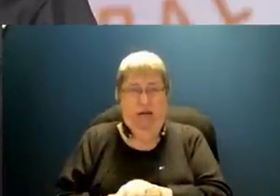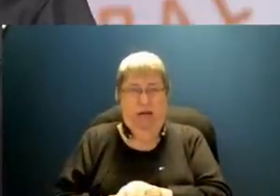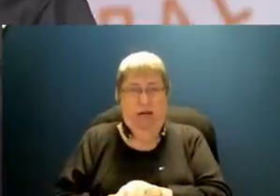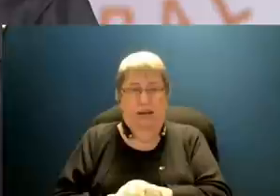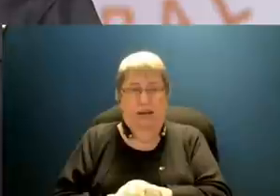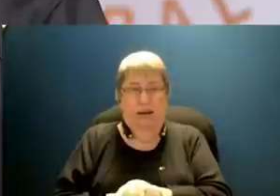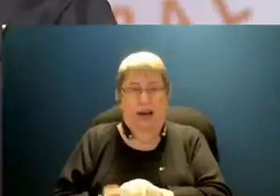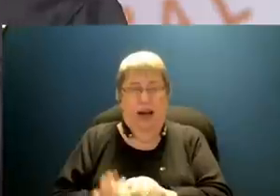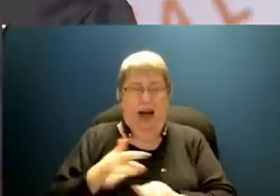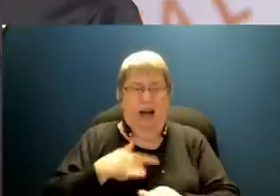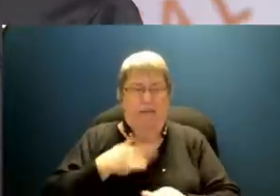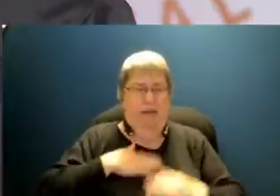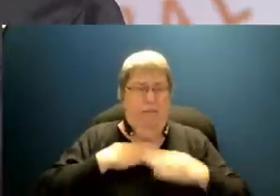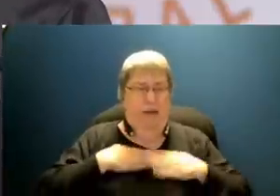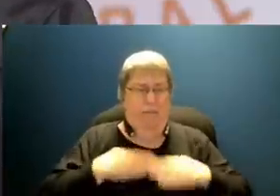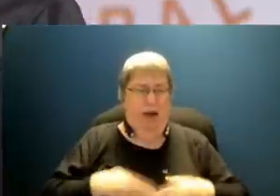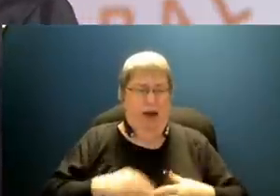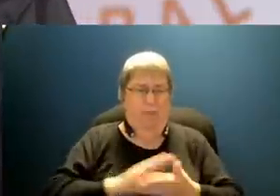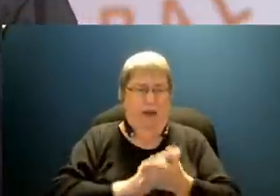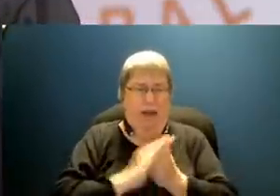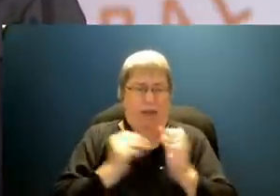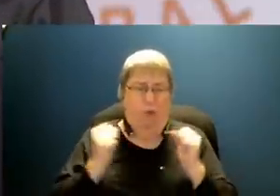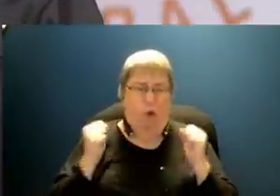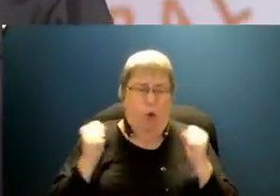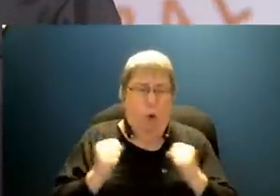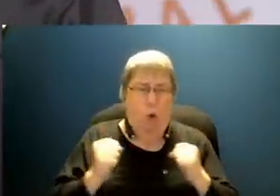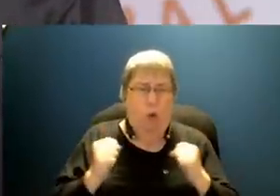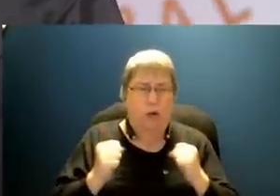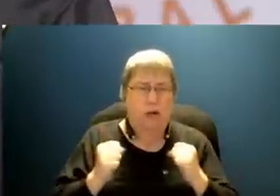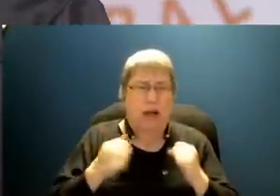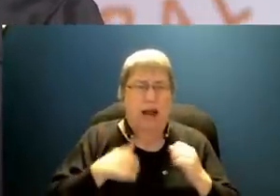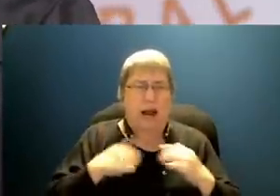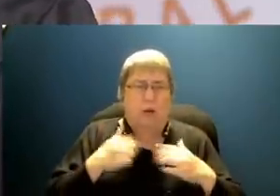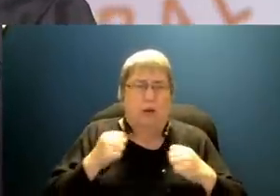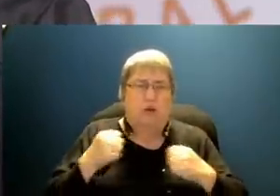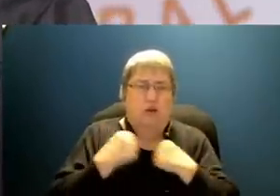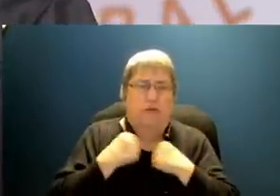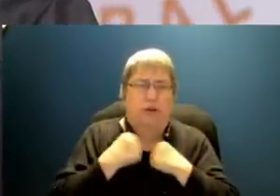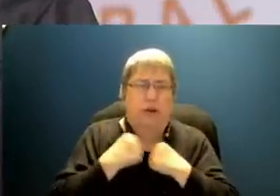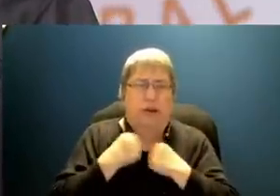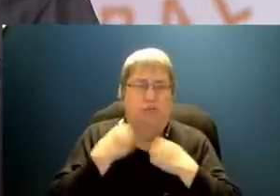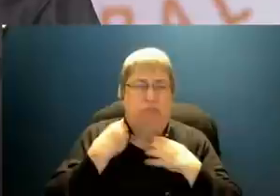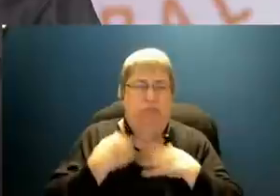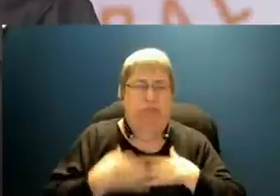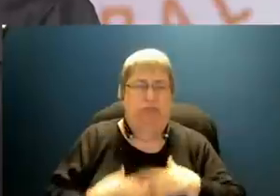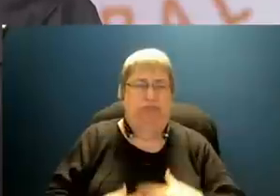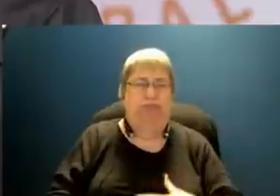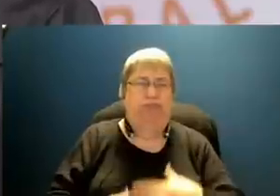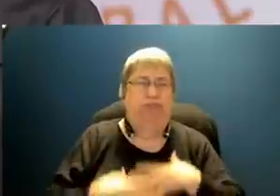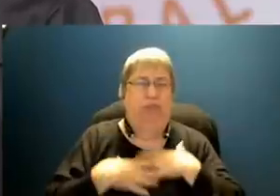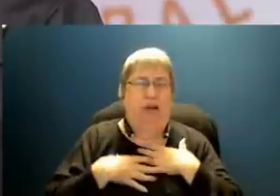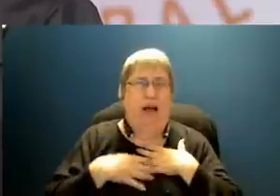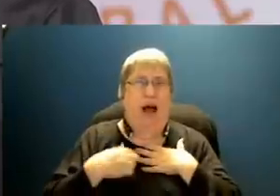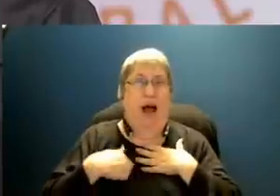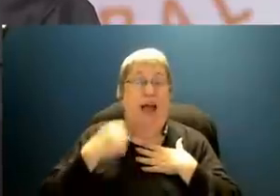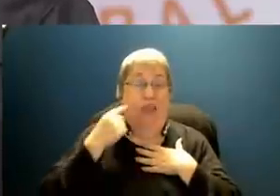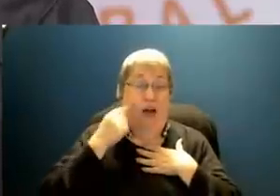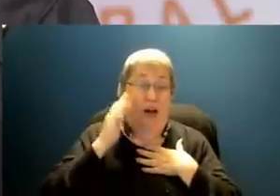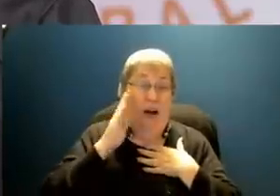I felt my body turn ice cold, and I felt shivers go up and down my spine. I thought I was going to